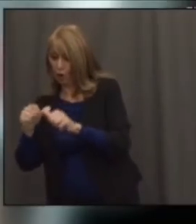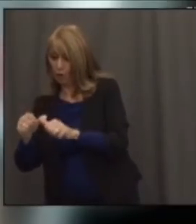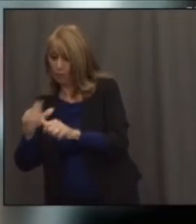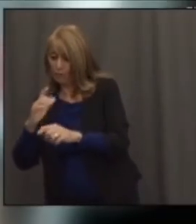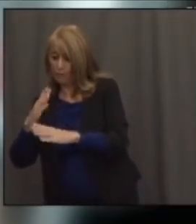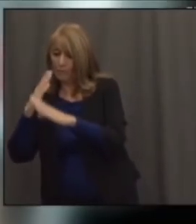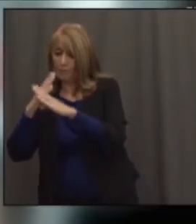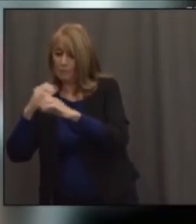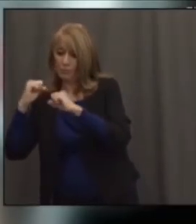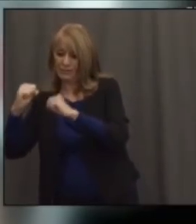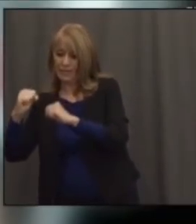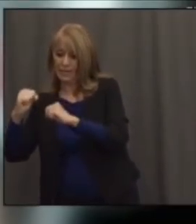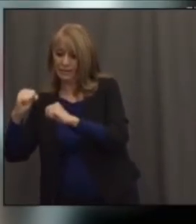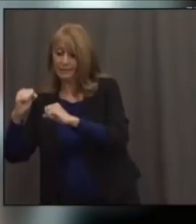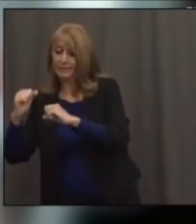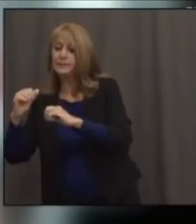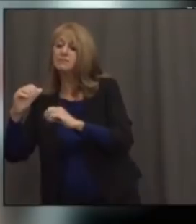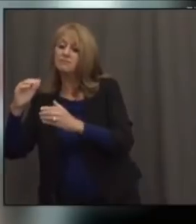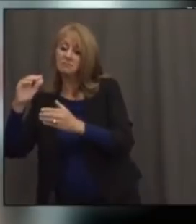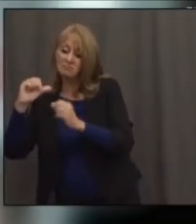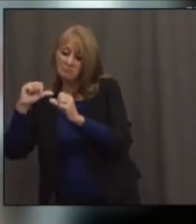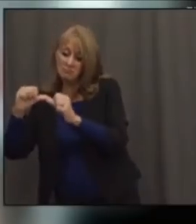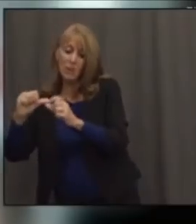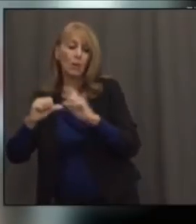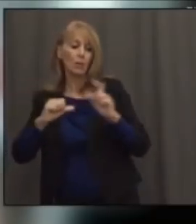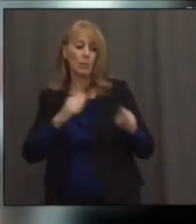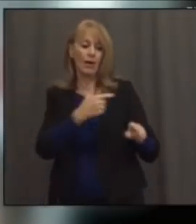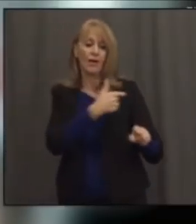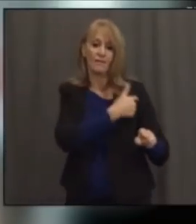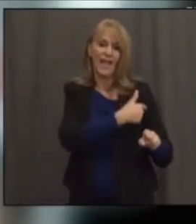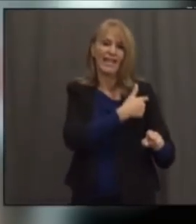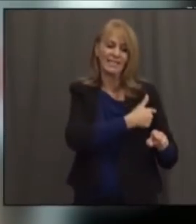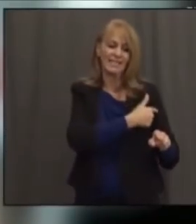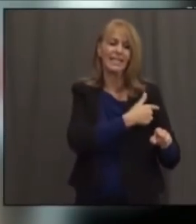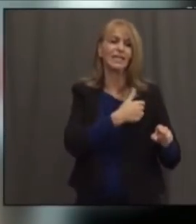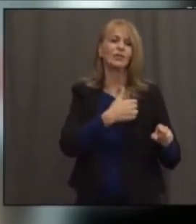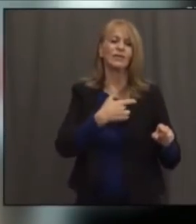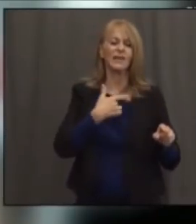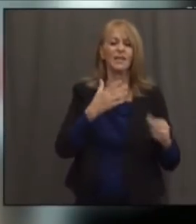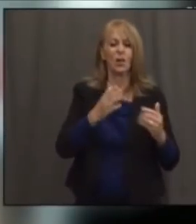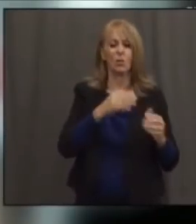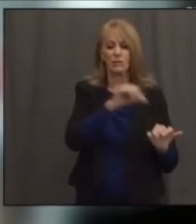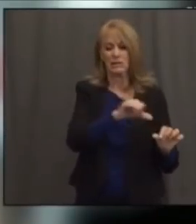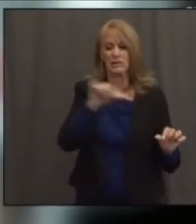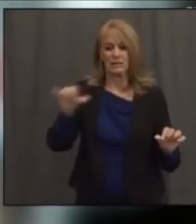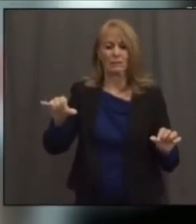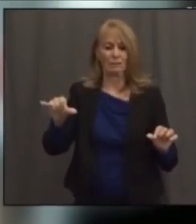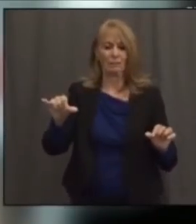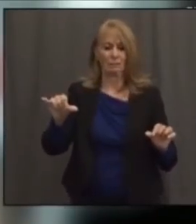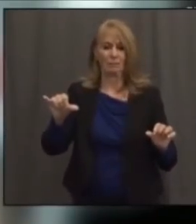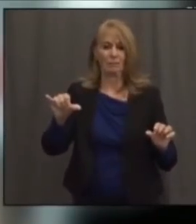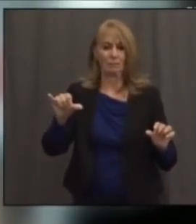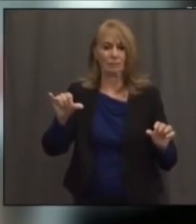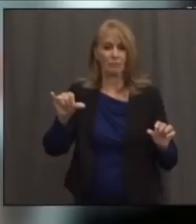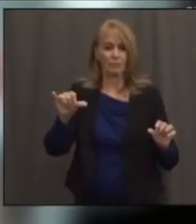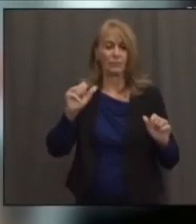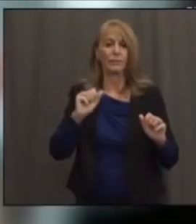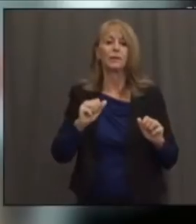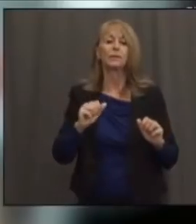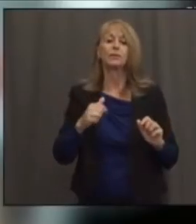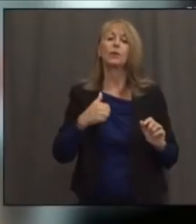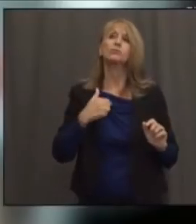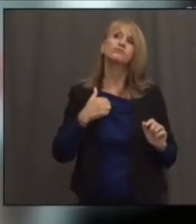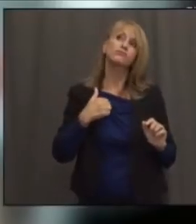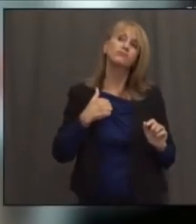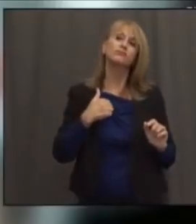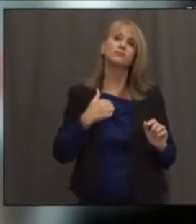naturally infected population, we would expect to see something approximate that in the immunized population as well. So my hunch is